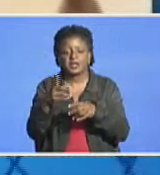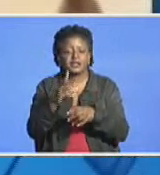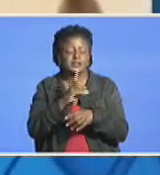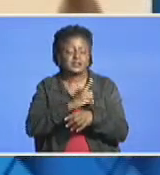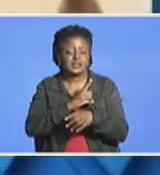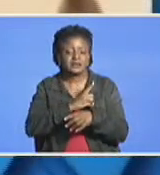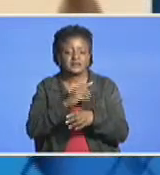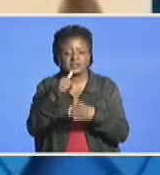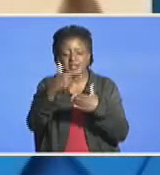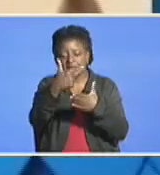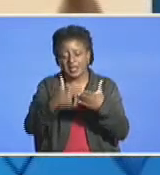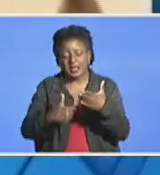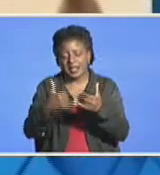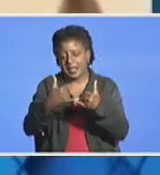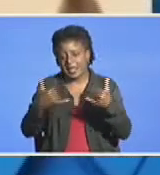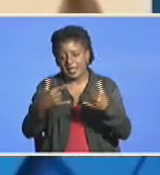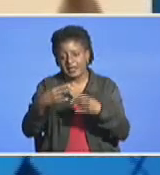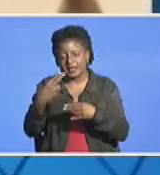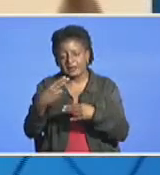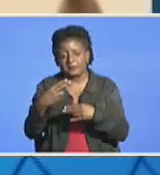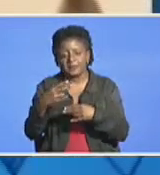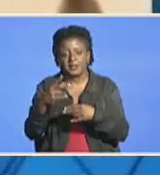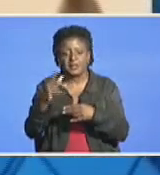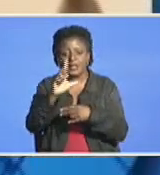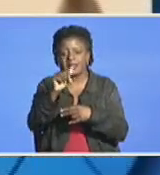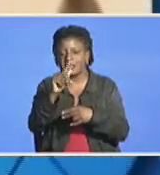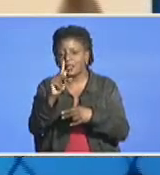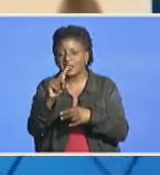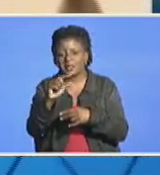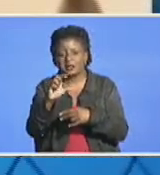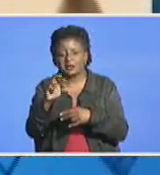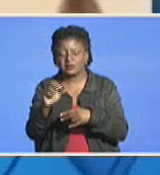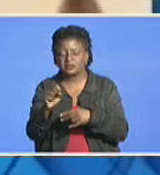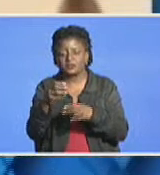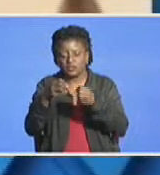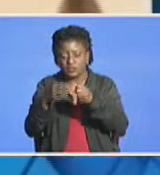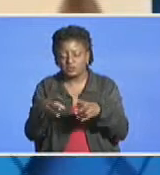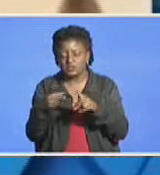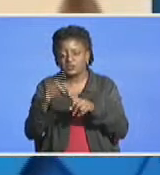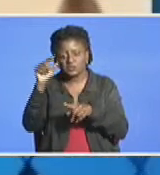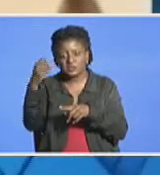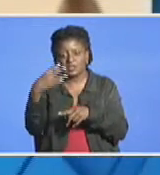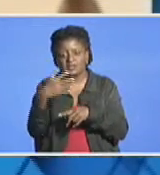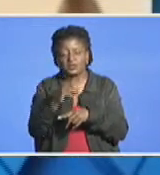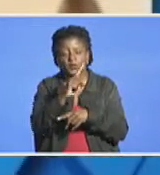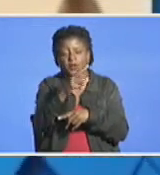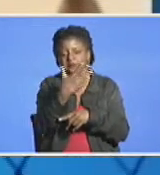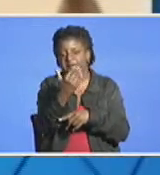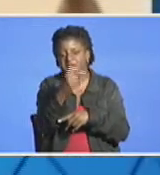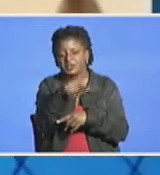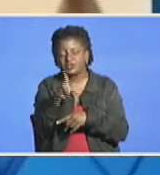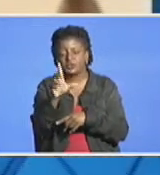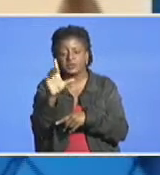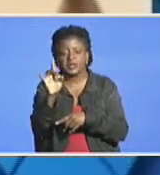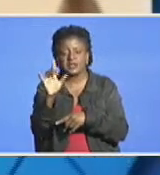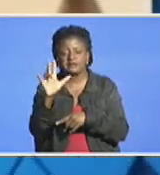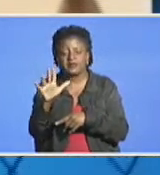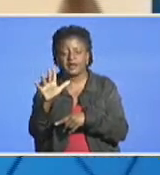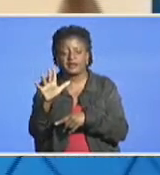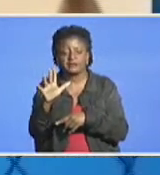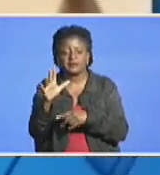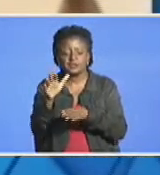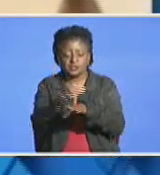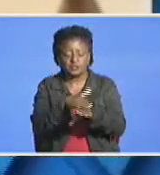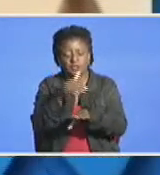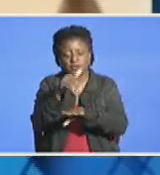Angeles Lakers no match for the Suns, losing by 30, 115-85. A slow night for DA, just 8 points and